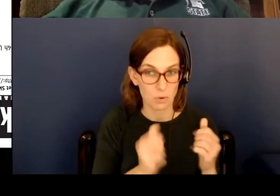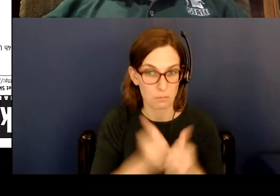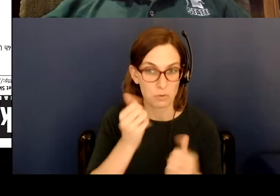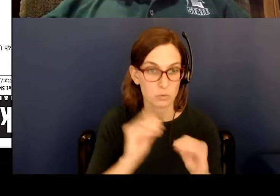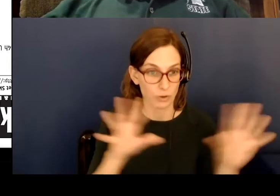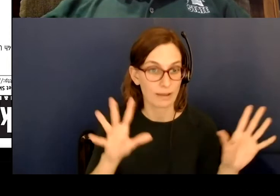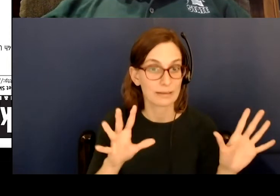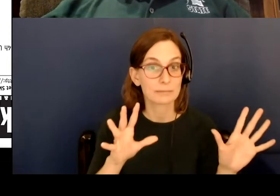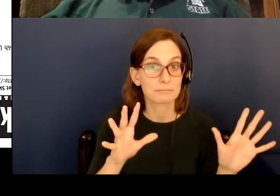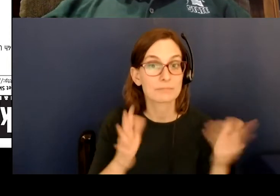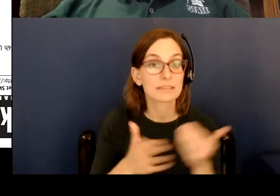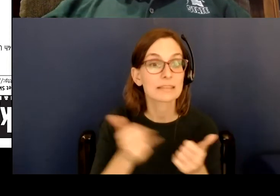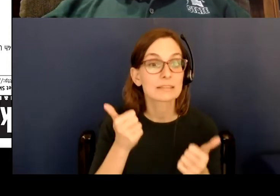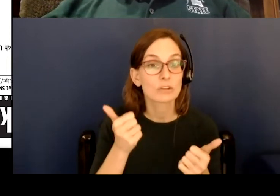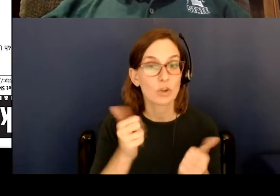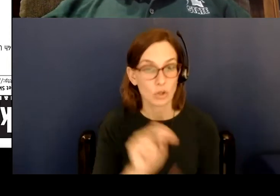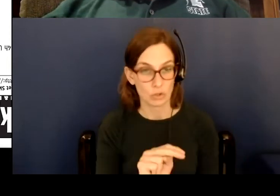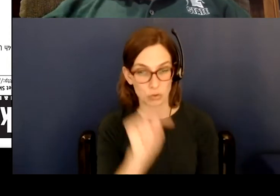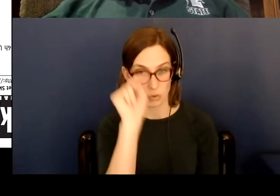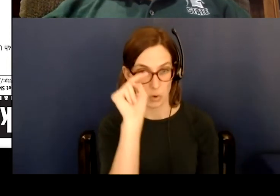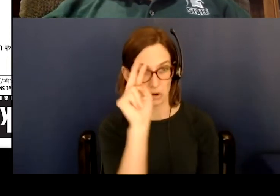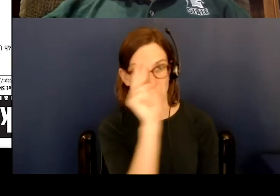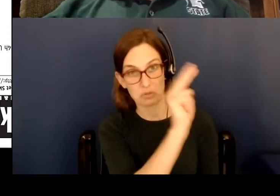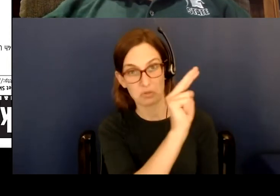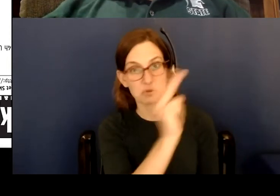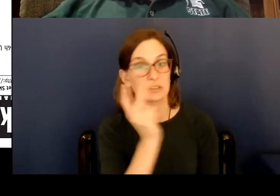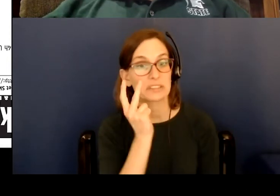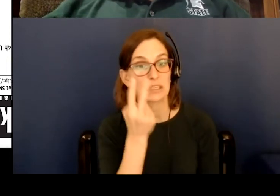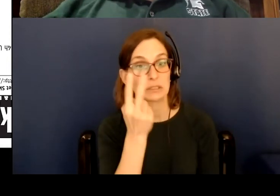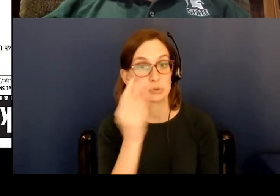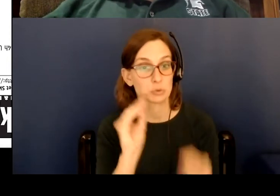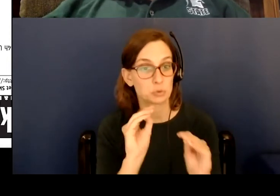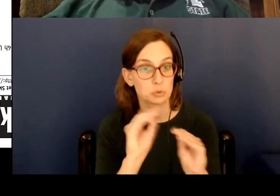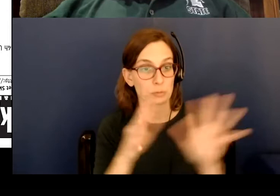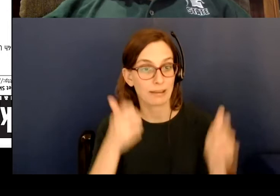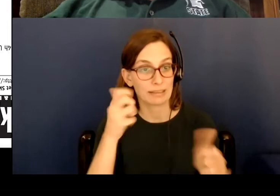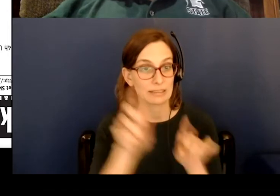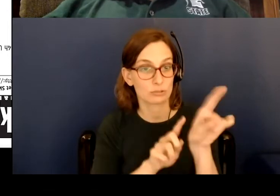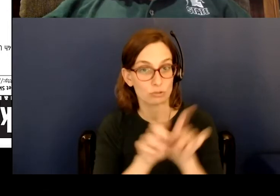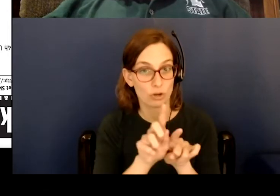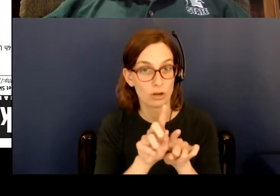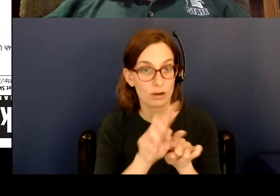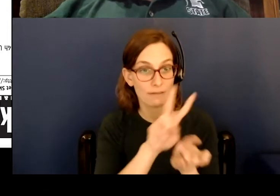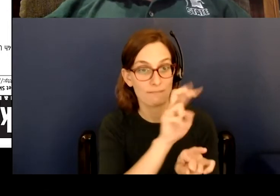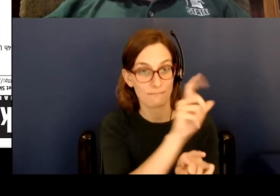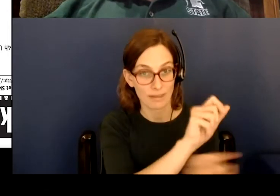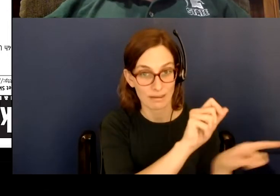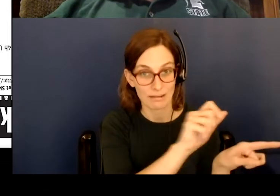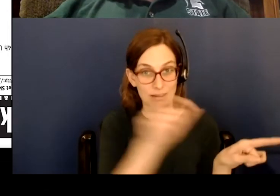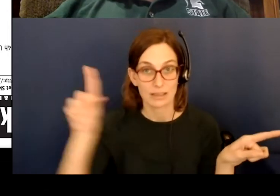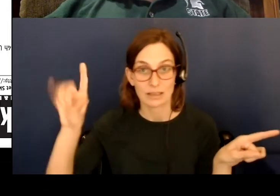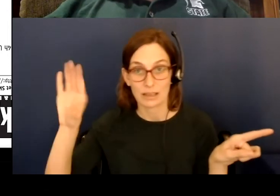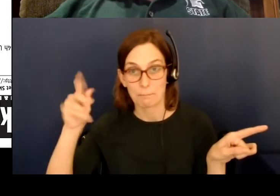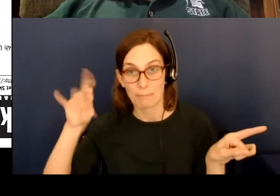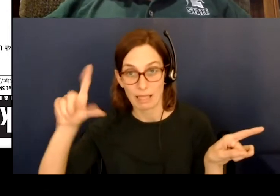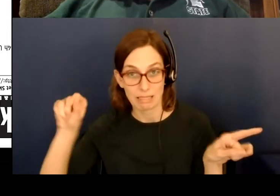even easier. Look to the north and look at the 2 brightest stars, Vega and Capella. Nothing else is as bright as